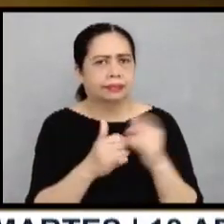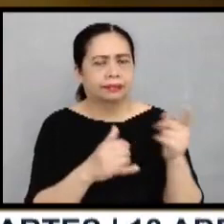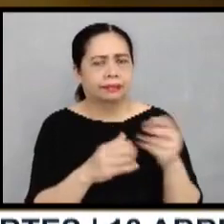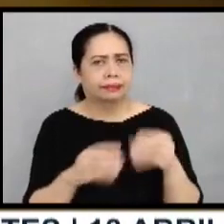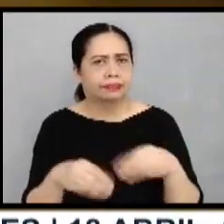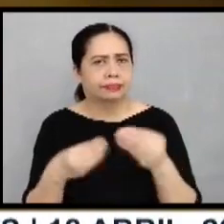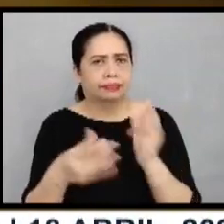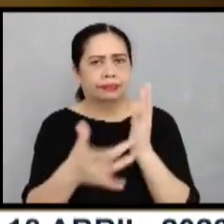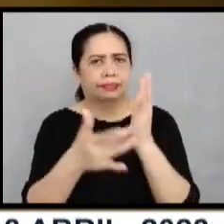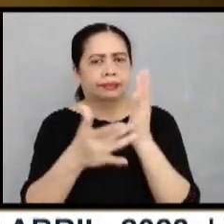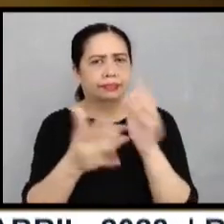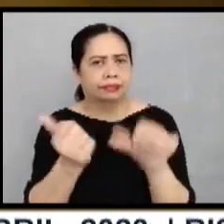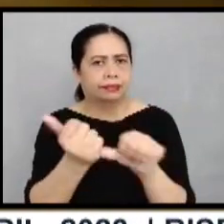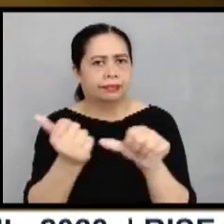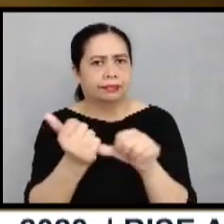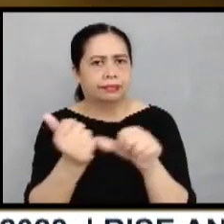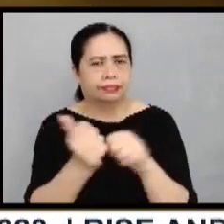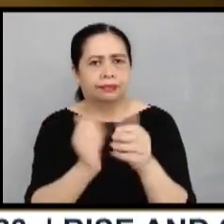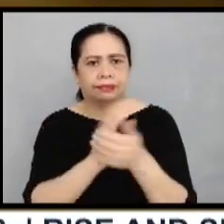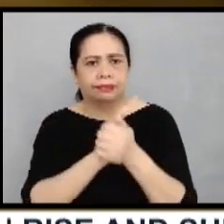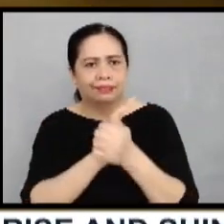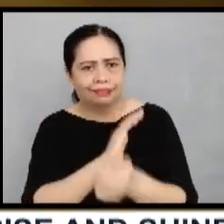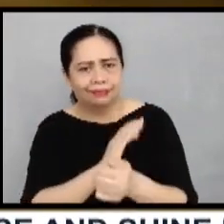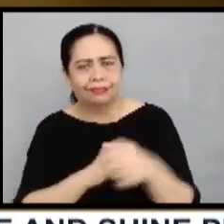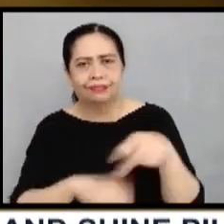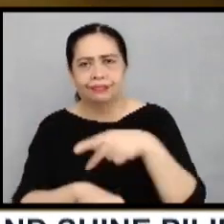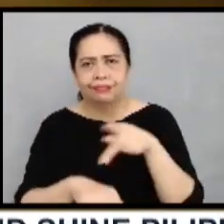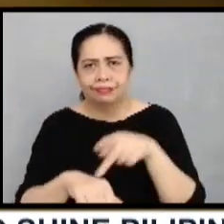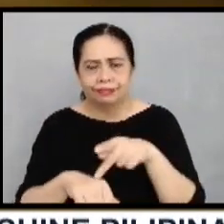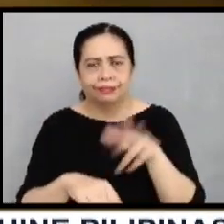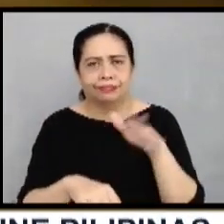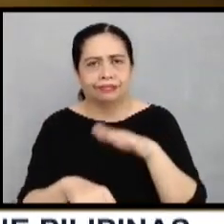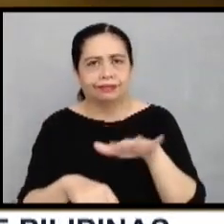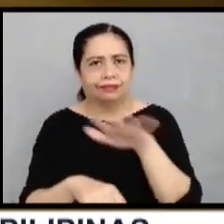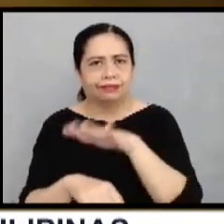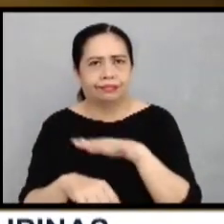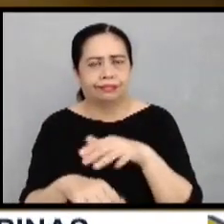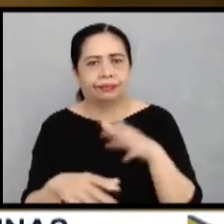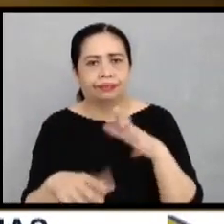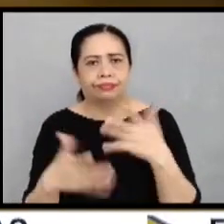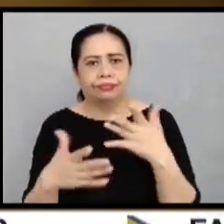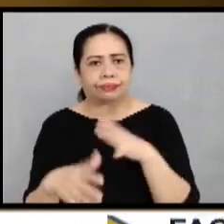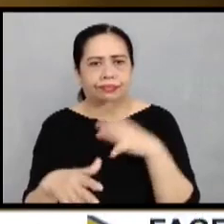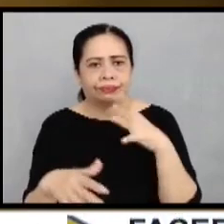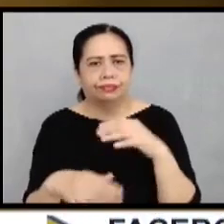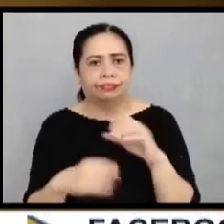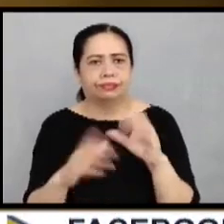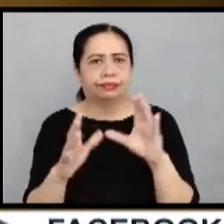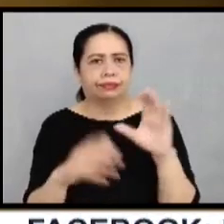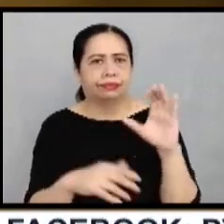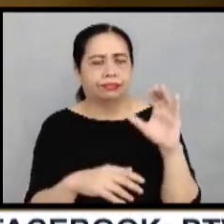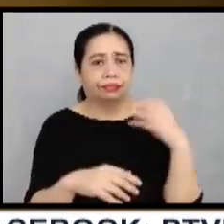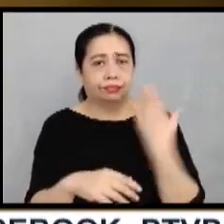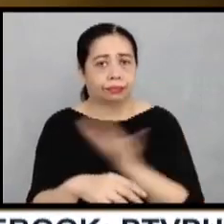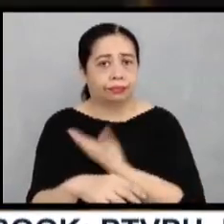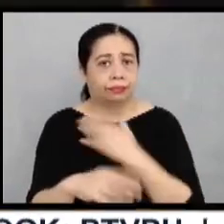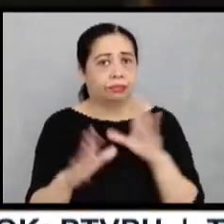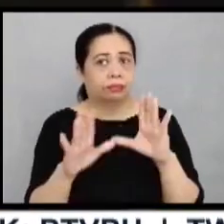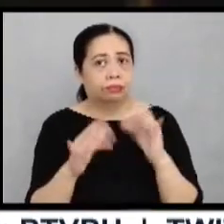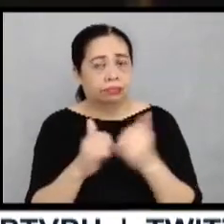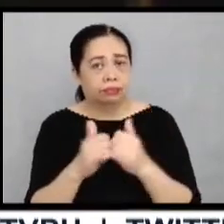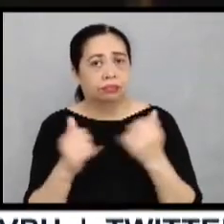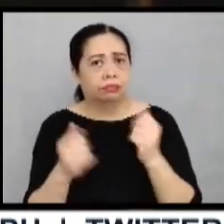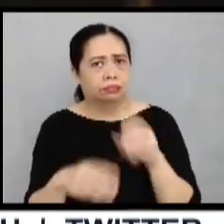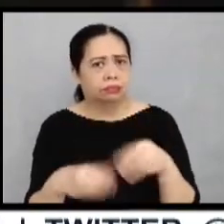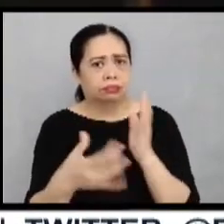technological assistance and expertise to the Philippine National Dairy Authority. Czech companies can also offer